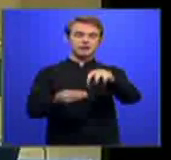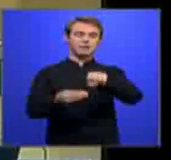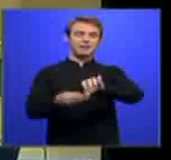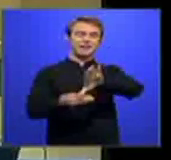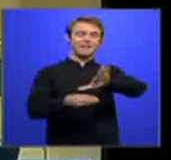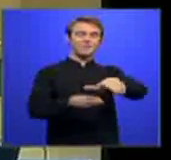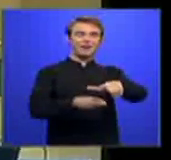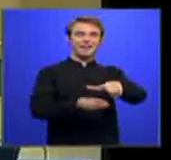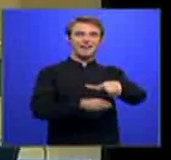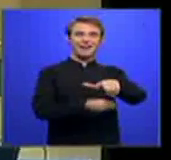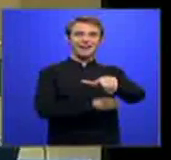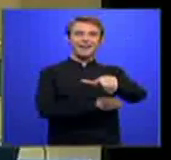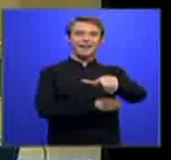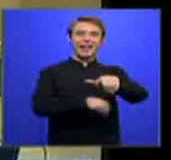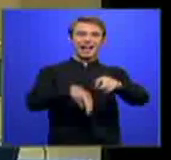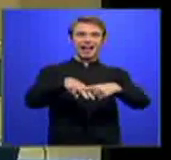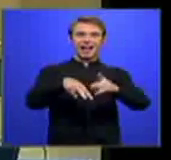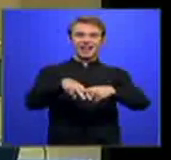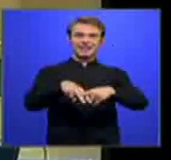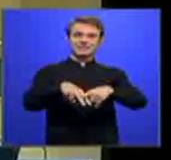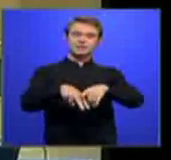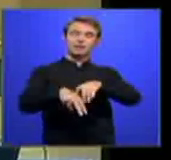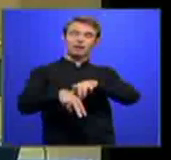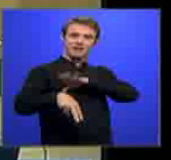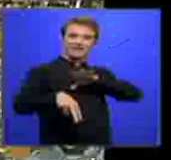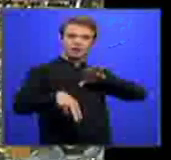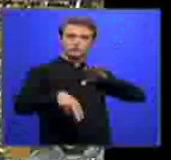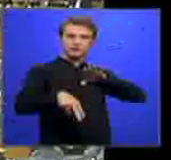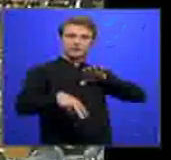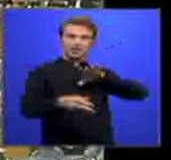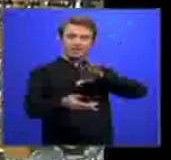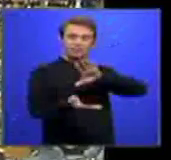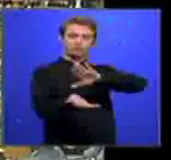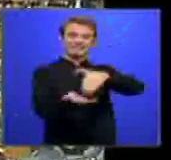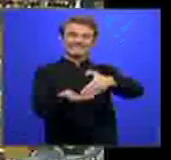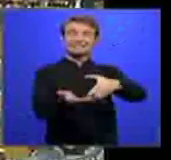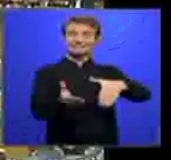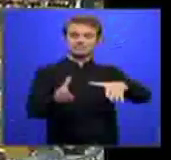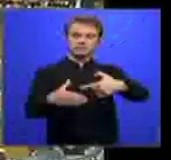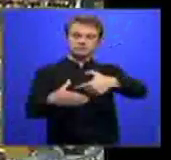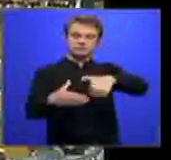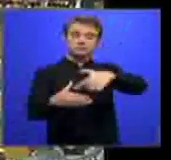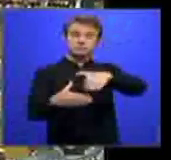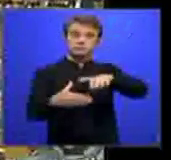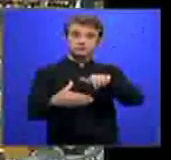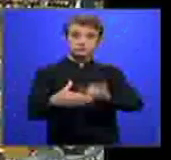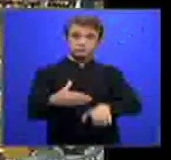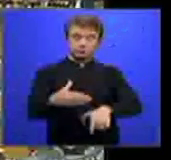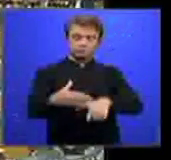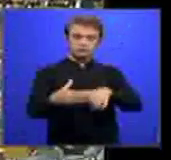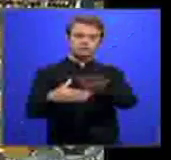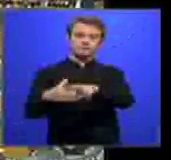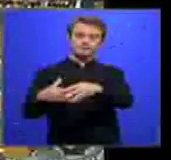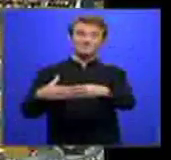Trust. We congratulate the team, which is led by retired Judge